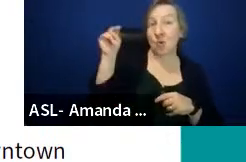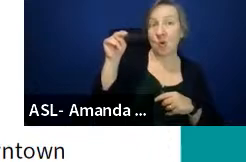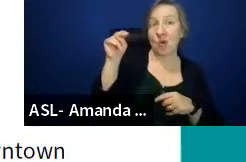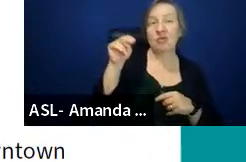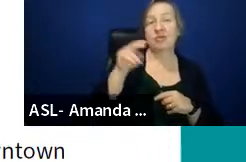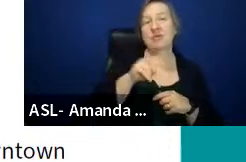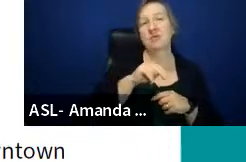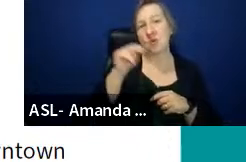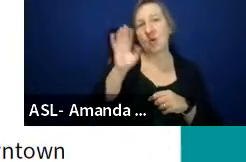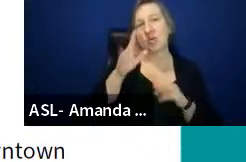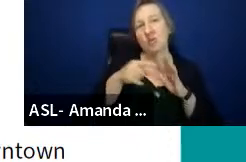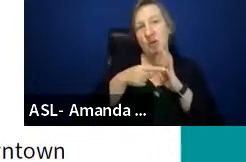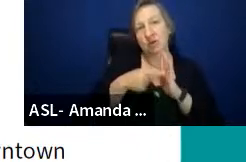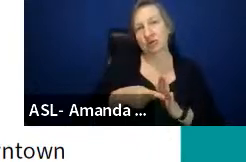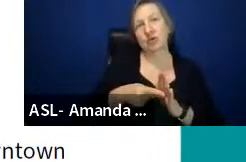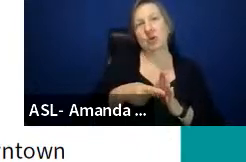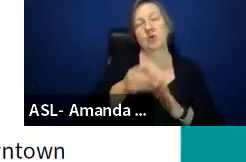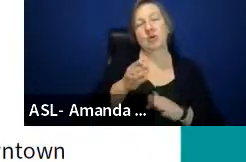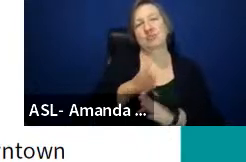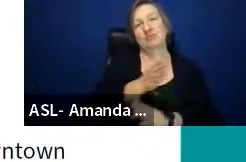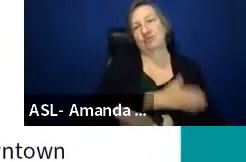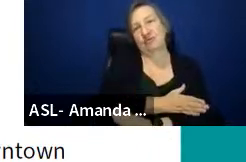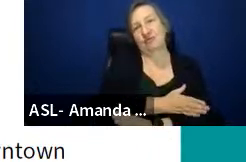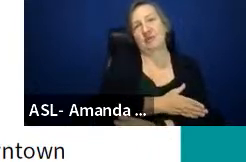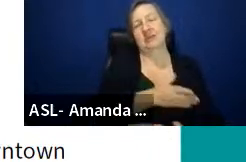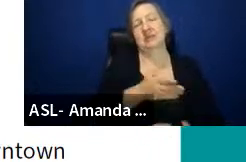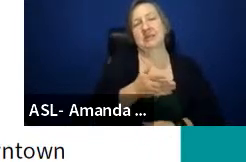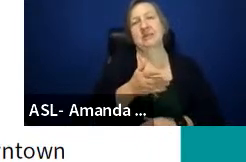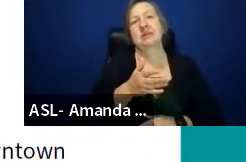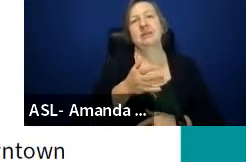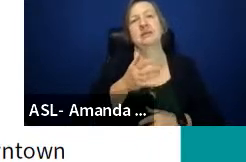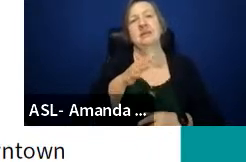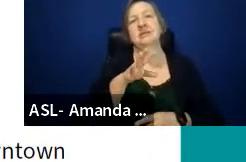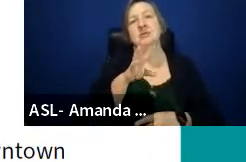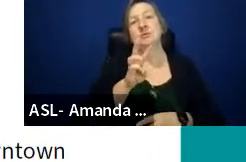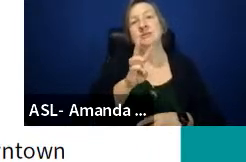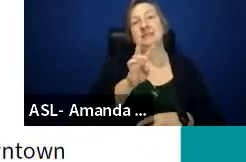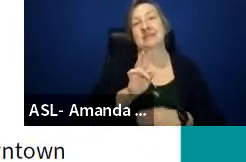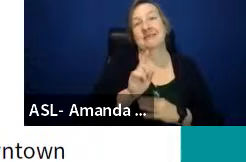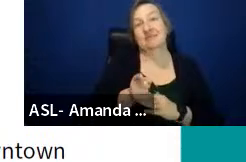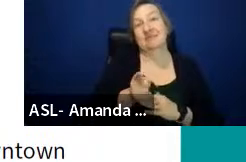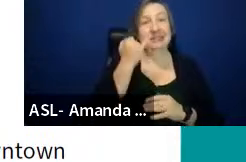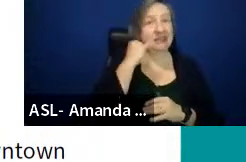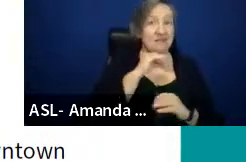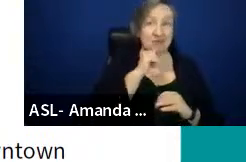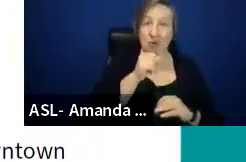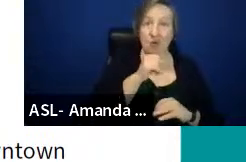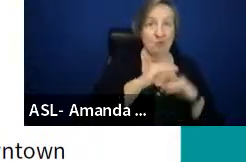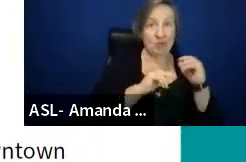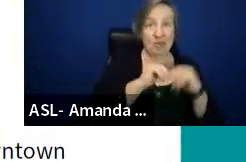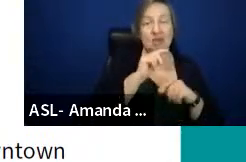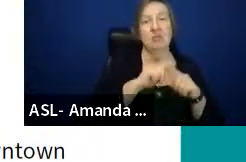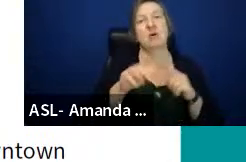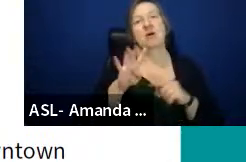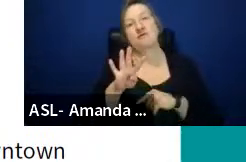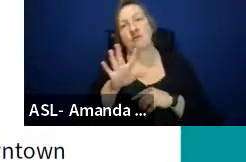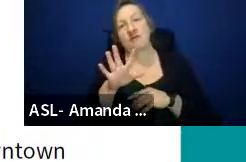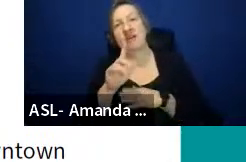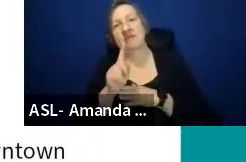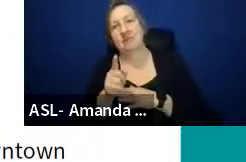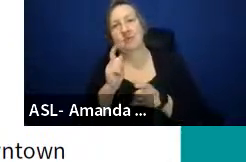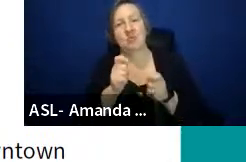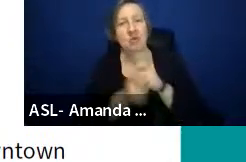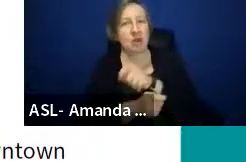an improvement compared to the no build. So it reduces the travel time from 67 minutes the no build to 45 minutes with the modified LPA